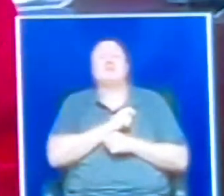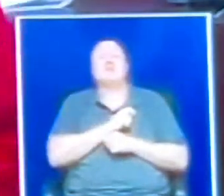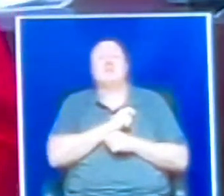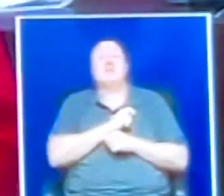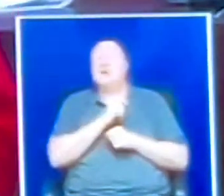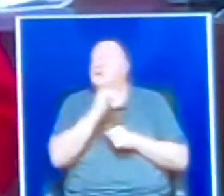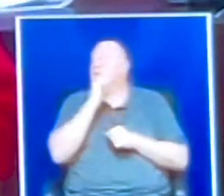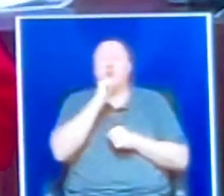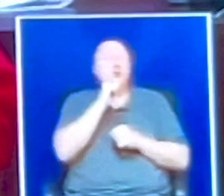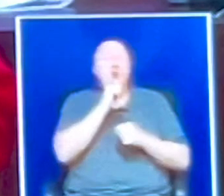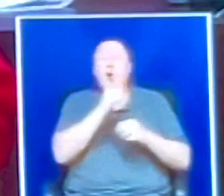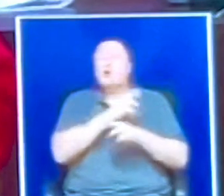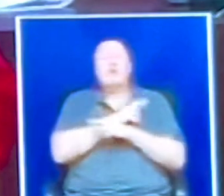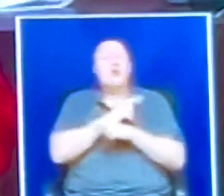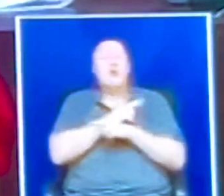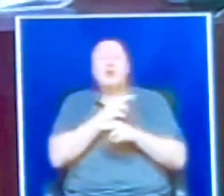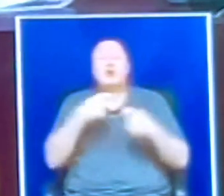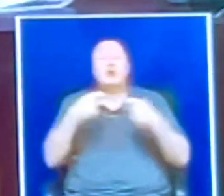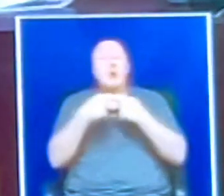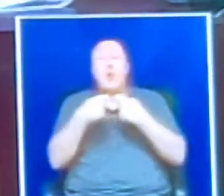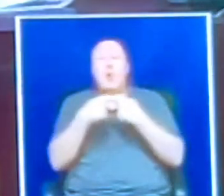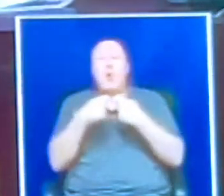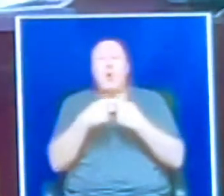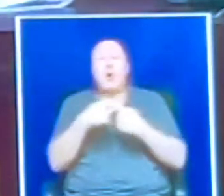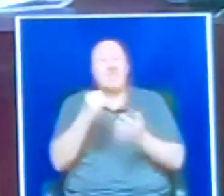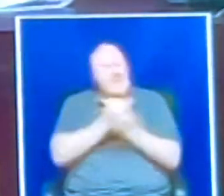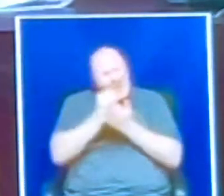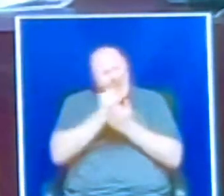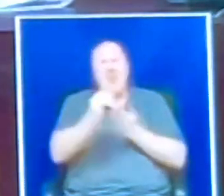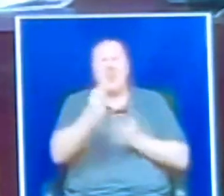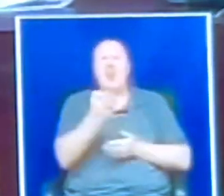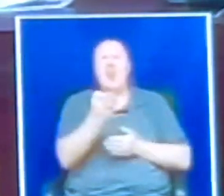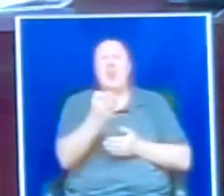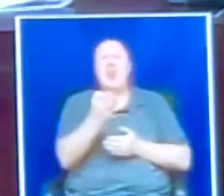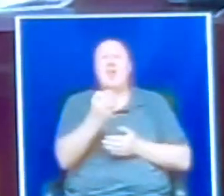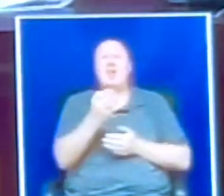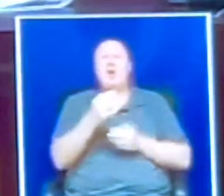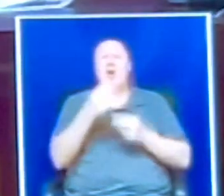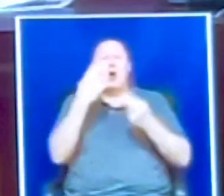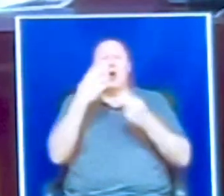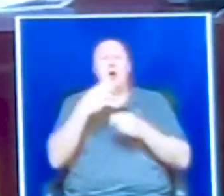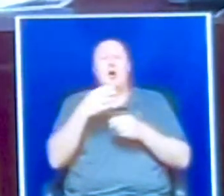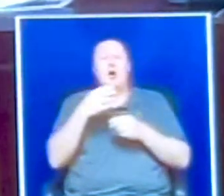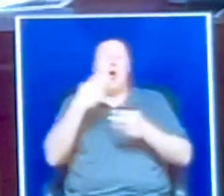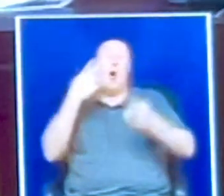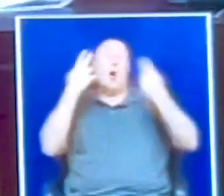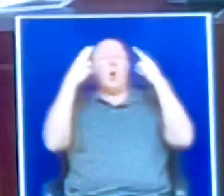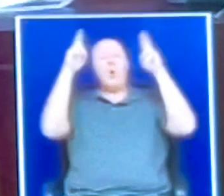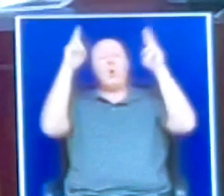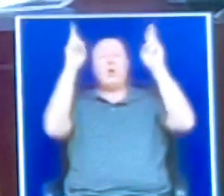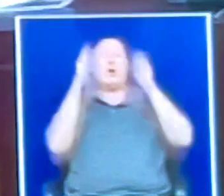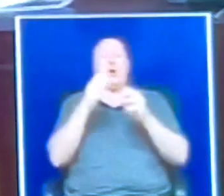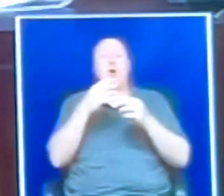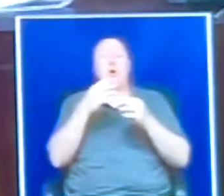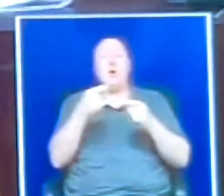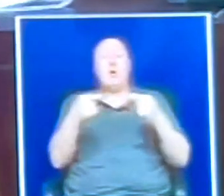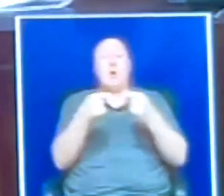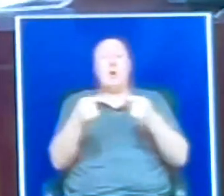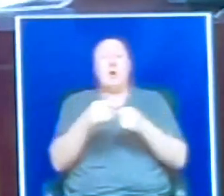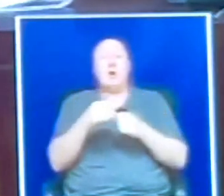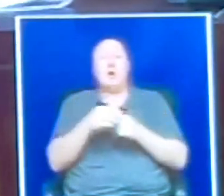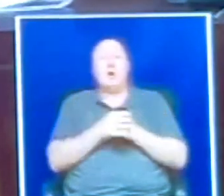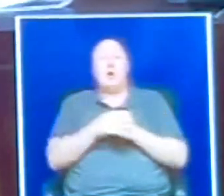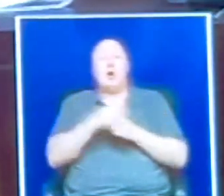is not a religious war, Mrud. It's an evil war. It's not a holy war. There is no people who have a God's